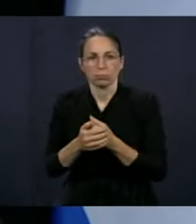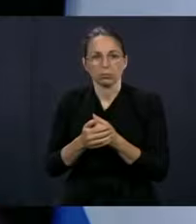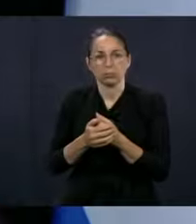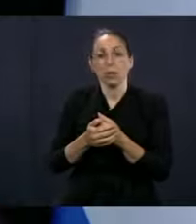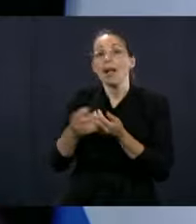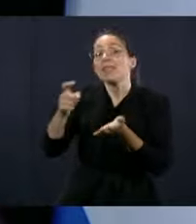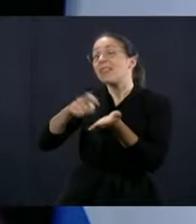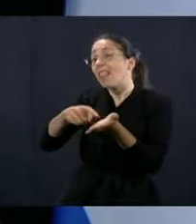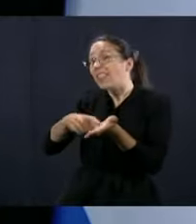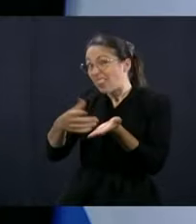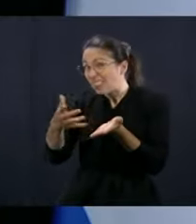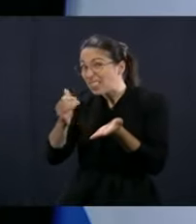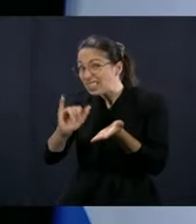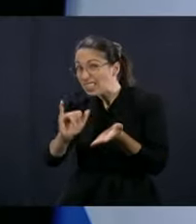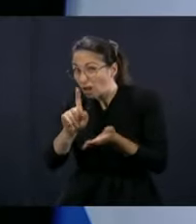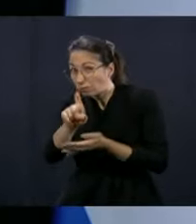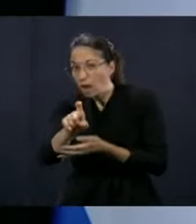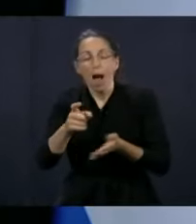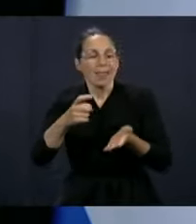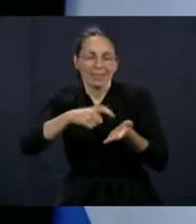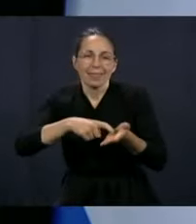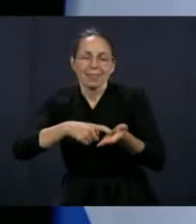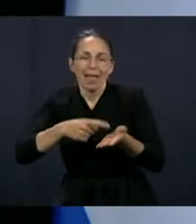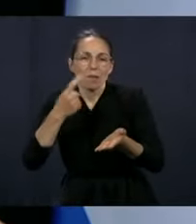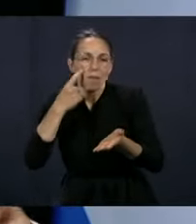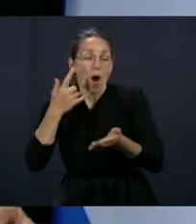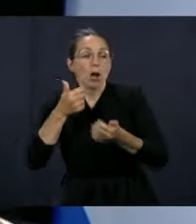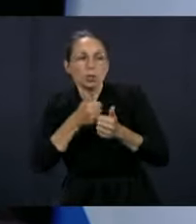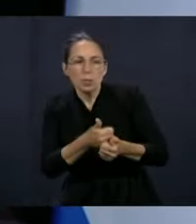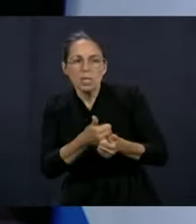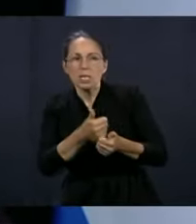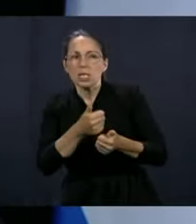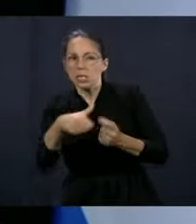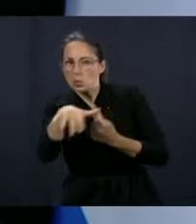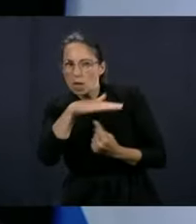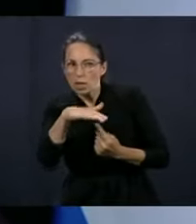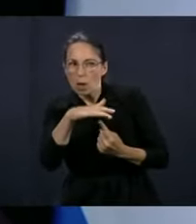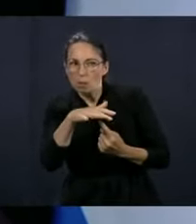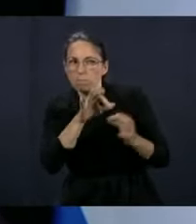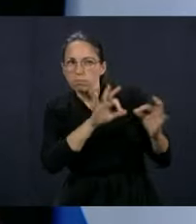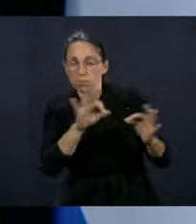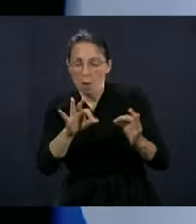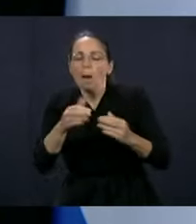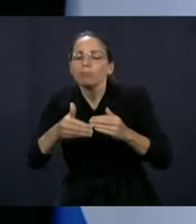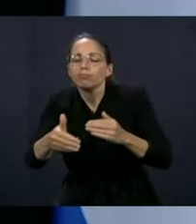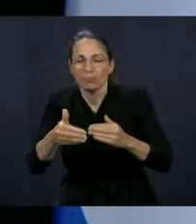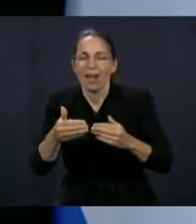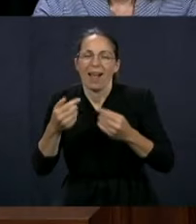with dates, yes, with the plan dates, which are all, dependent on the fact that the